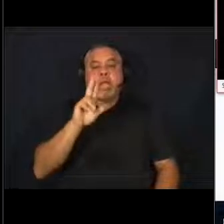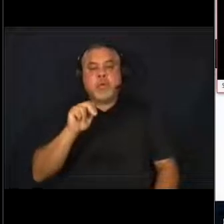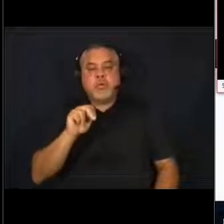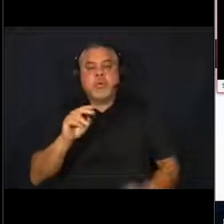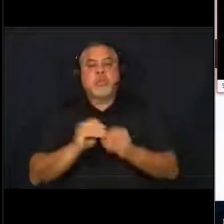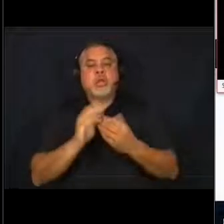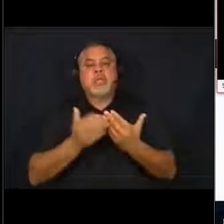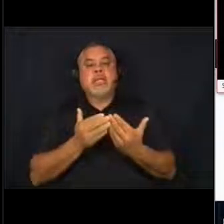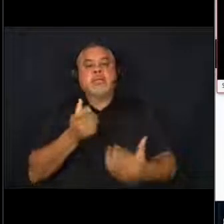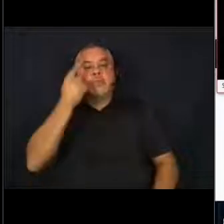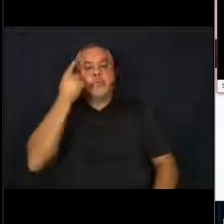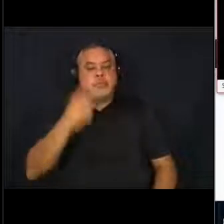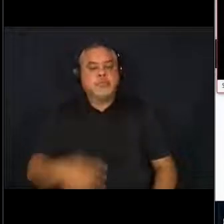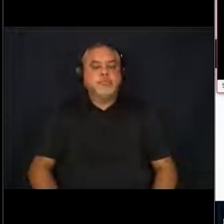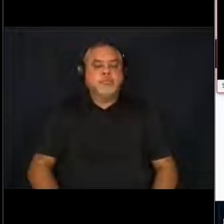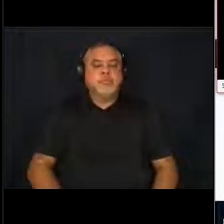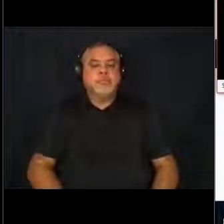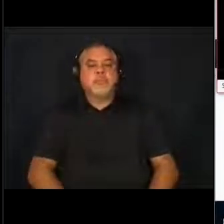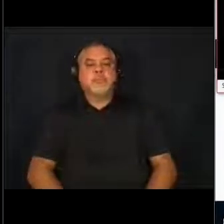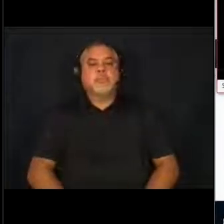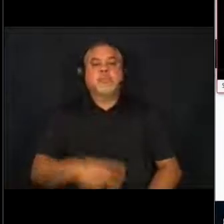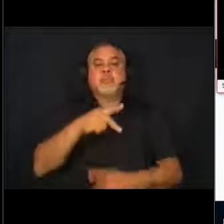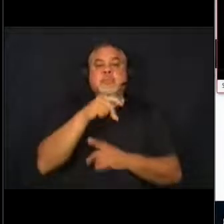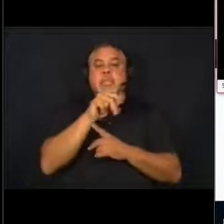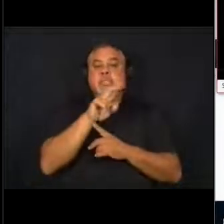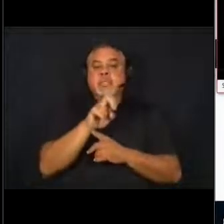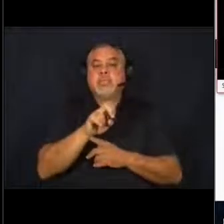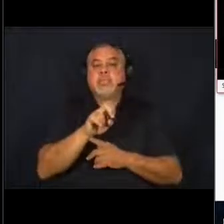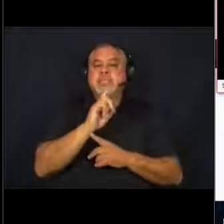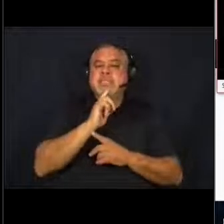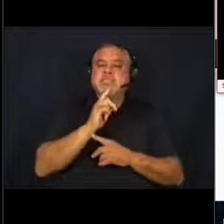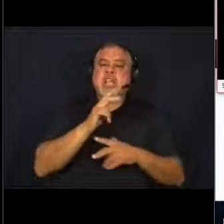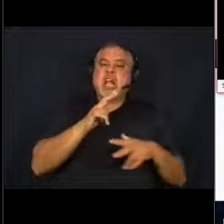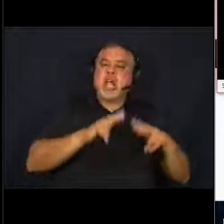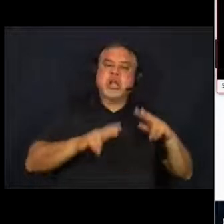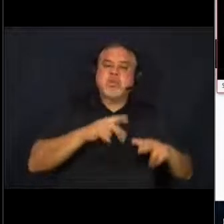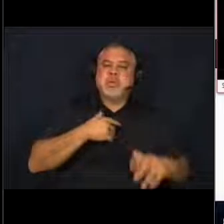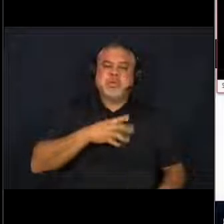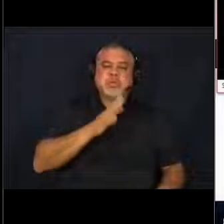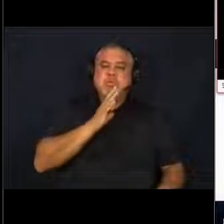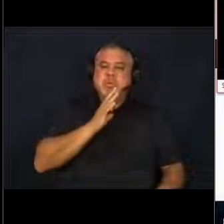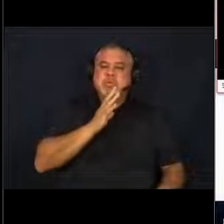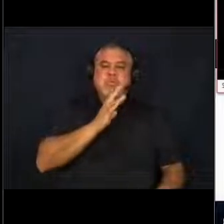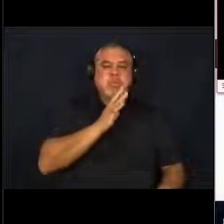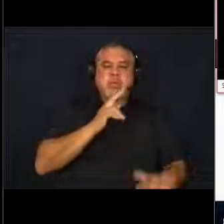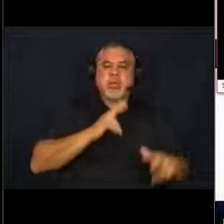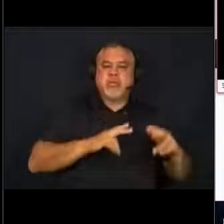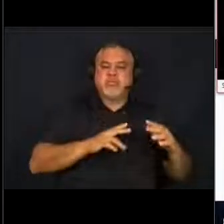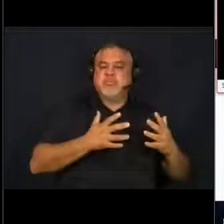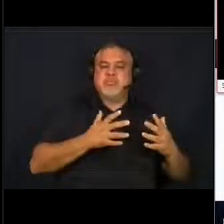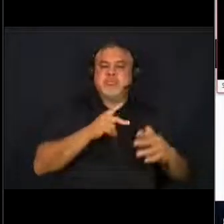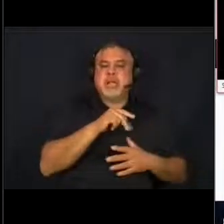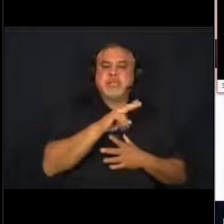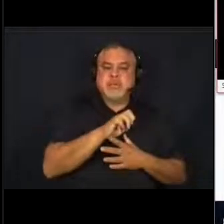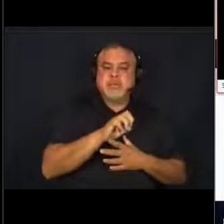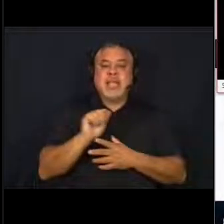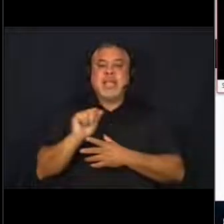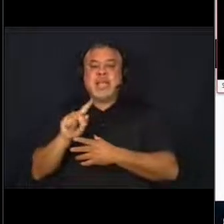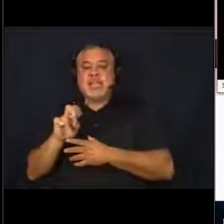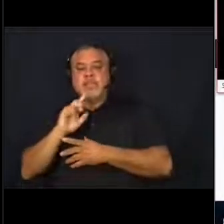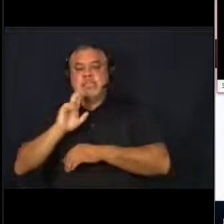understand. The passive voice is also awkward. We don't speak in passive, and active voice is natural.